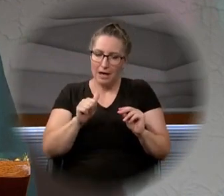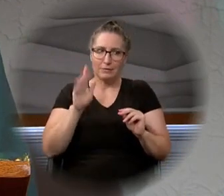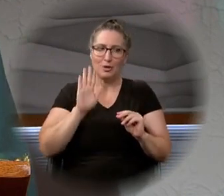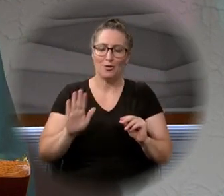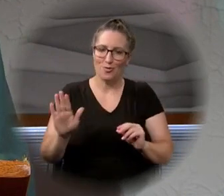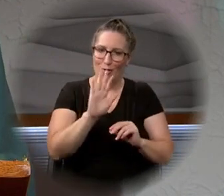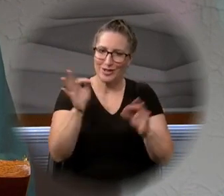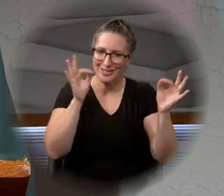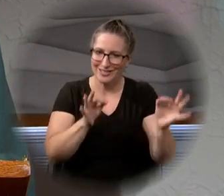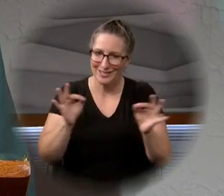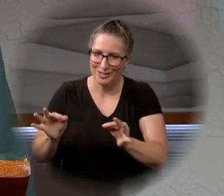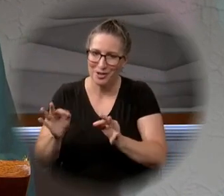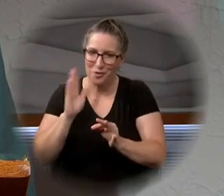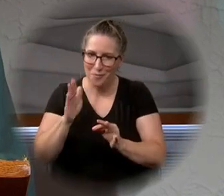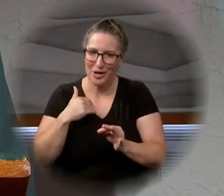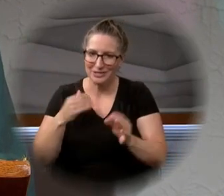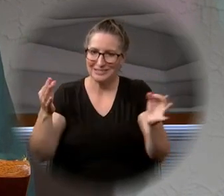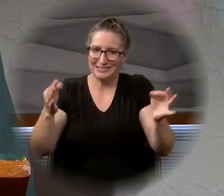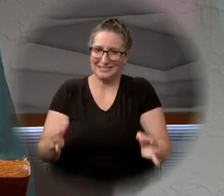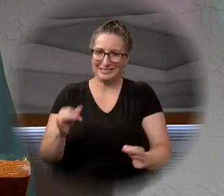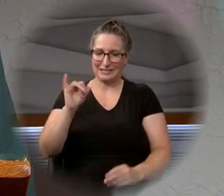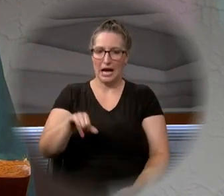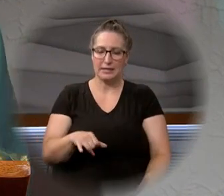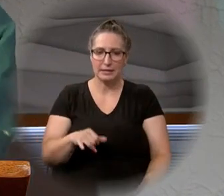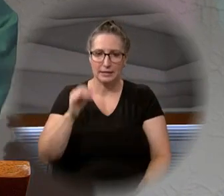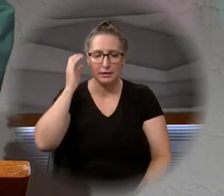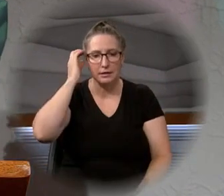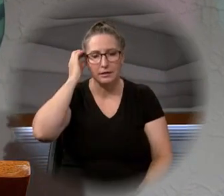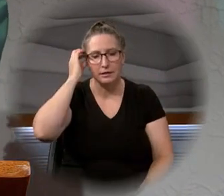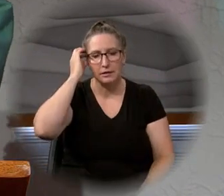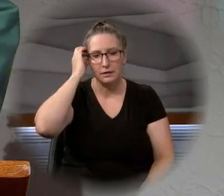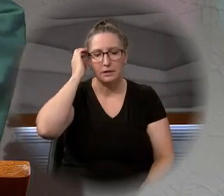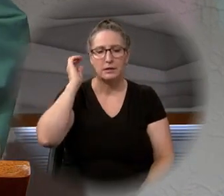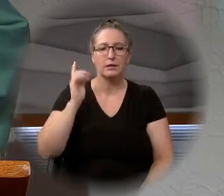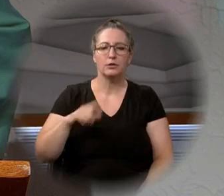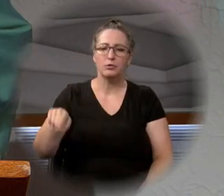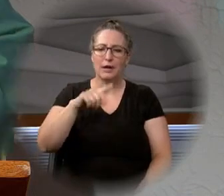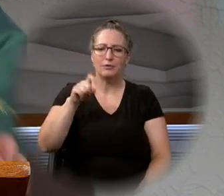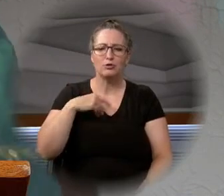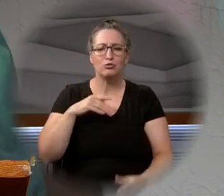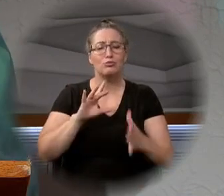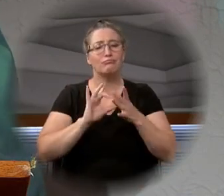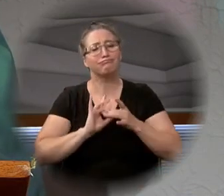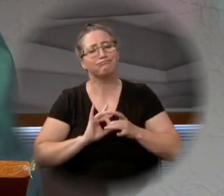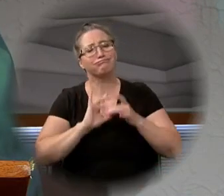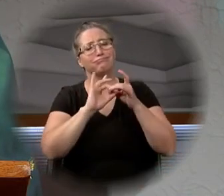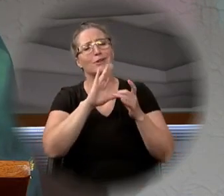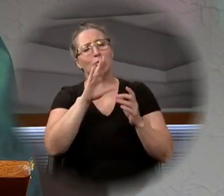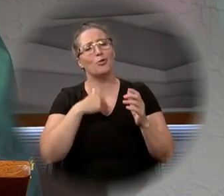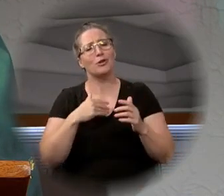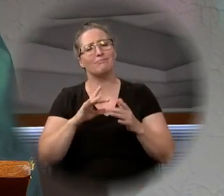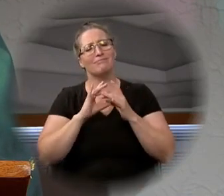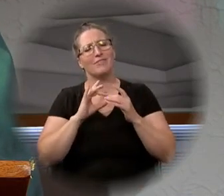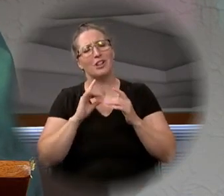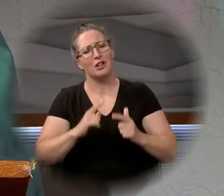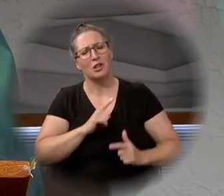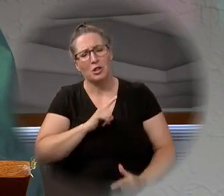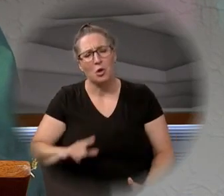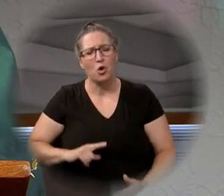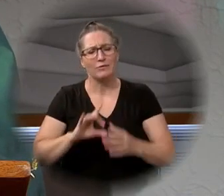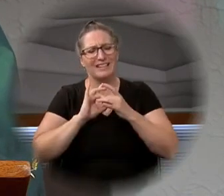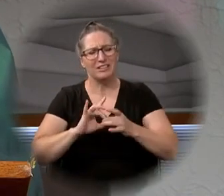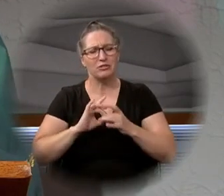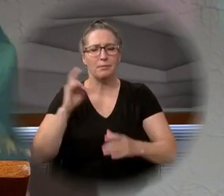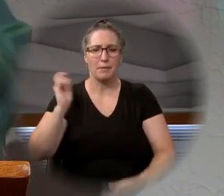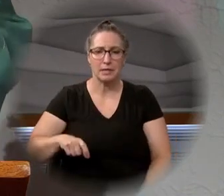conversion is such a powerful need and goal in our lives, just growing a relationship with the Lord in many different ways.